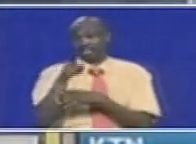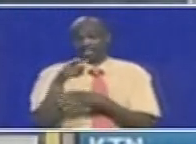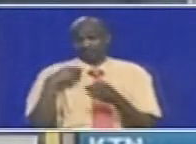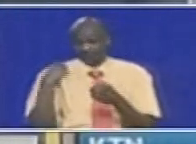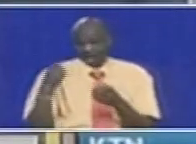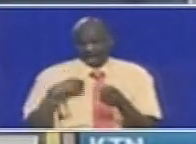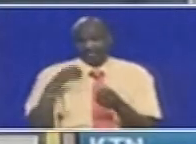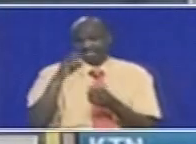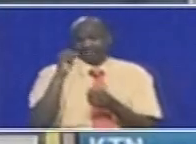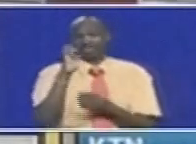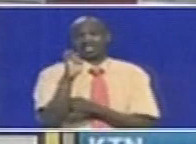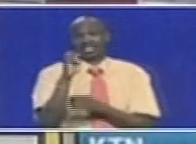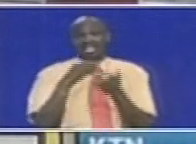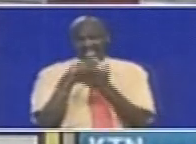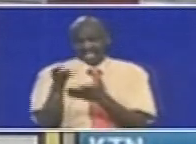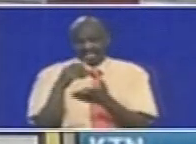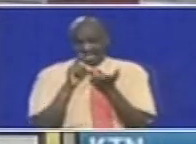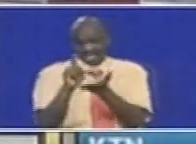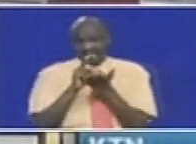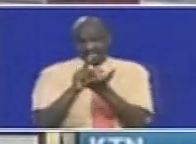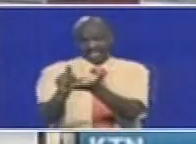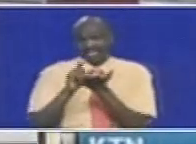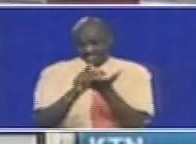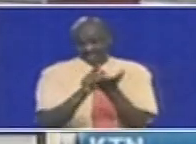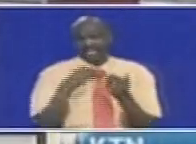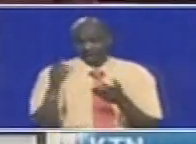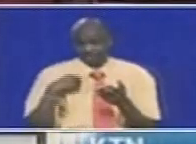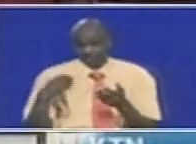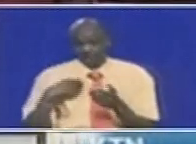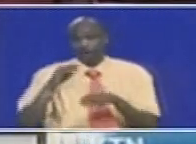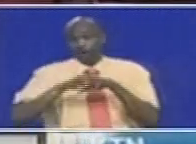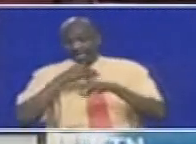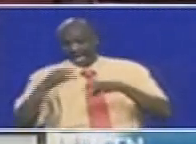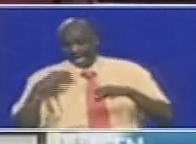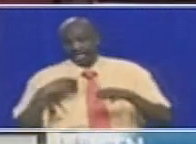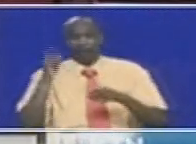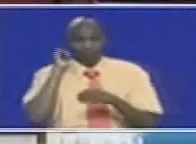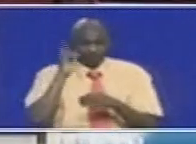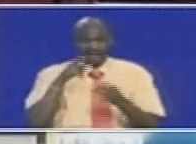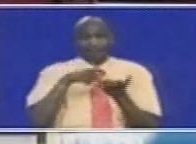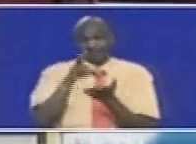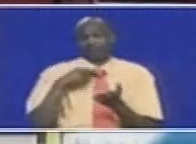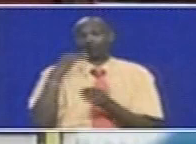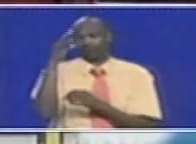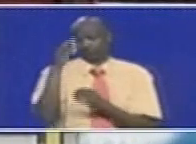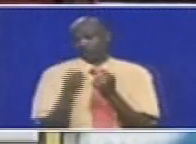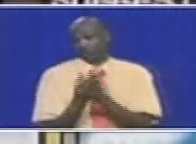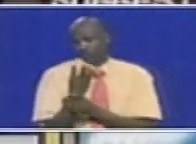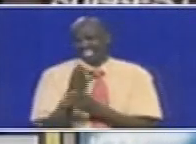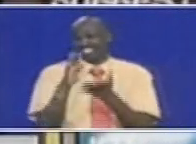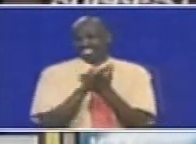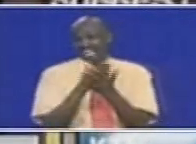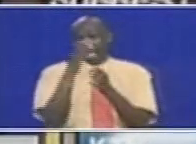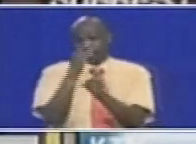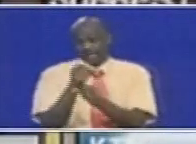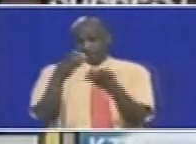SME lending. The bank seeks to leverage on card business, online and mobile payments for future growth. Shareholders have also